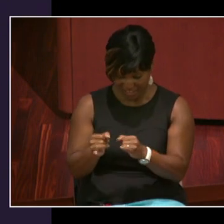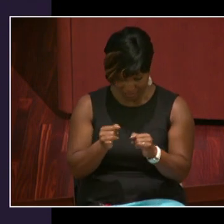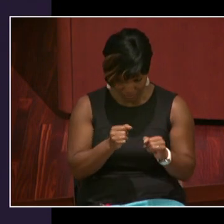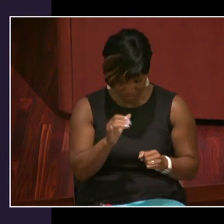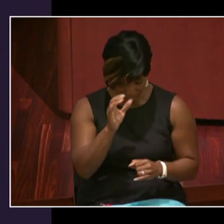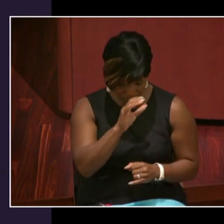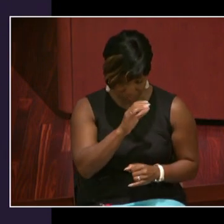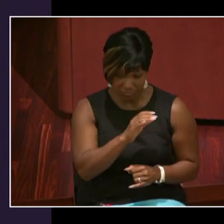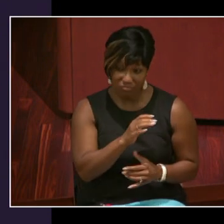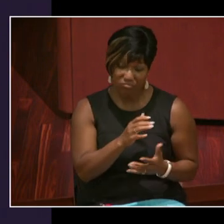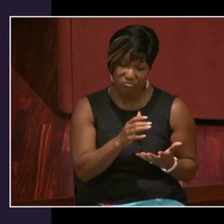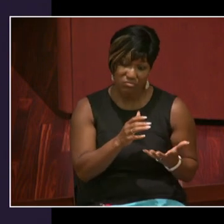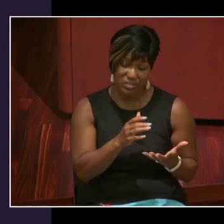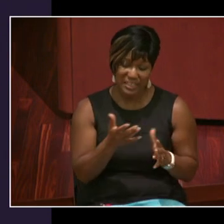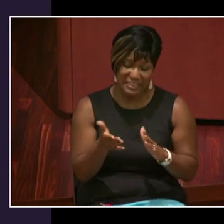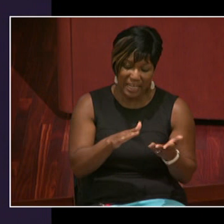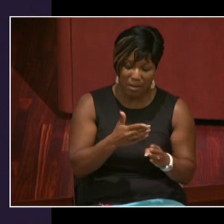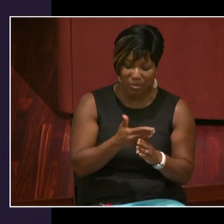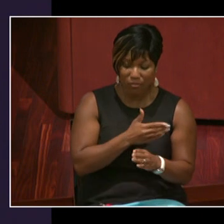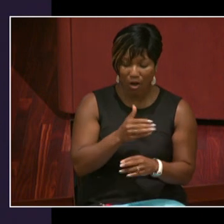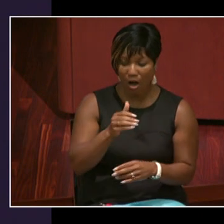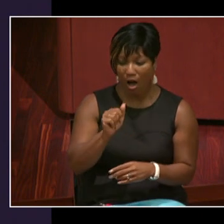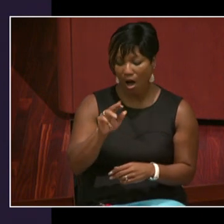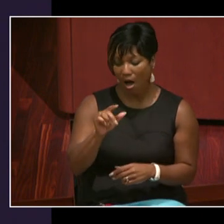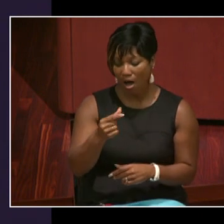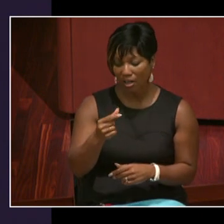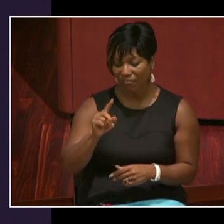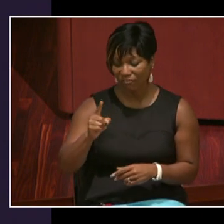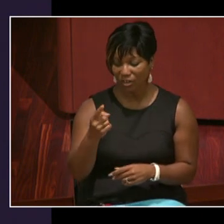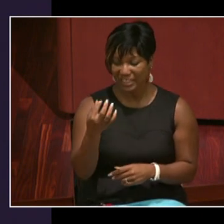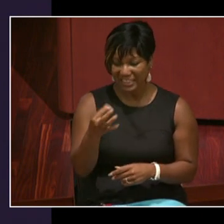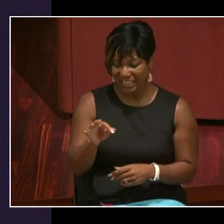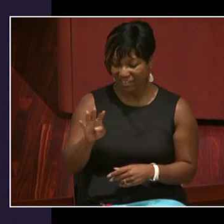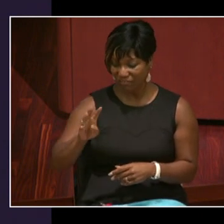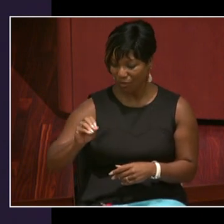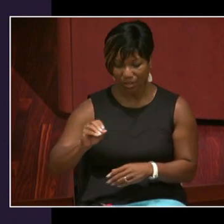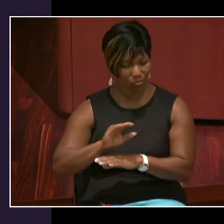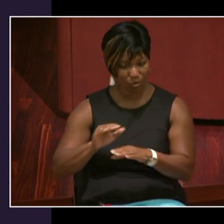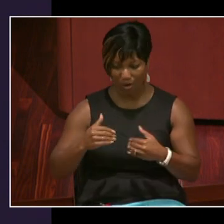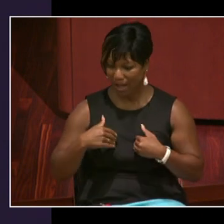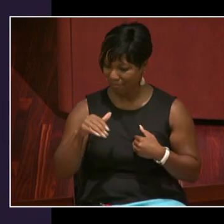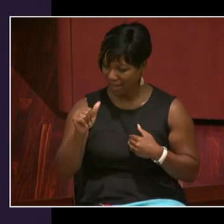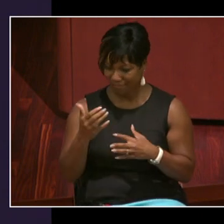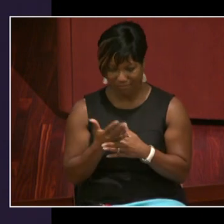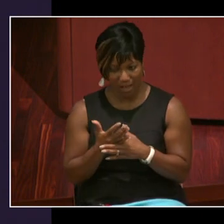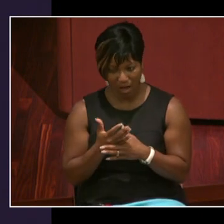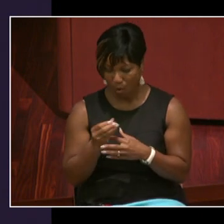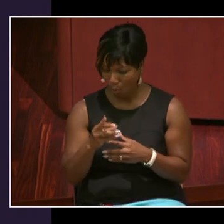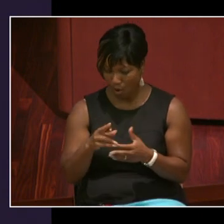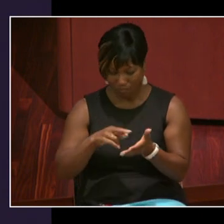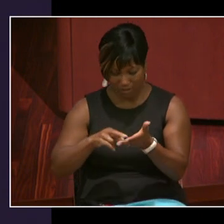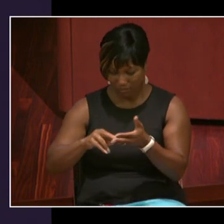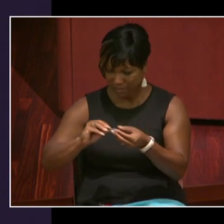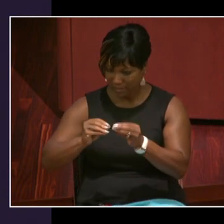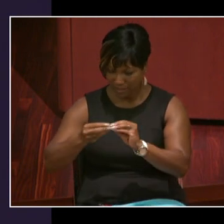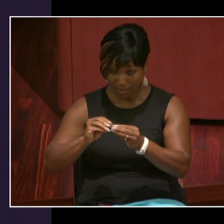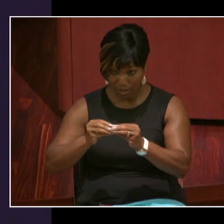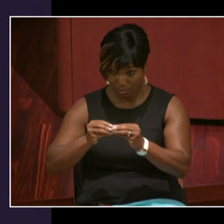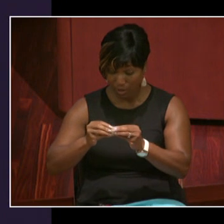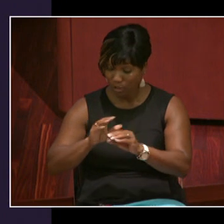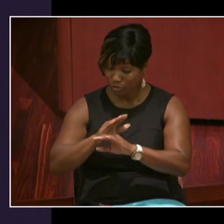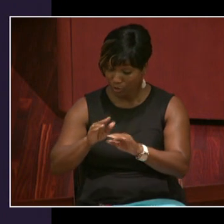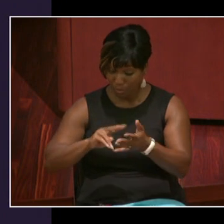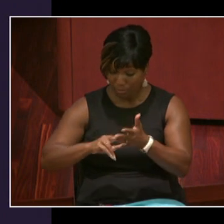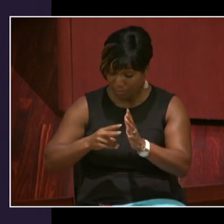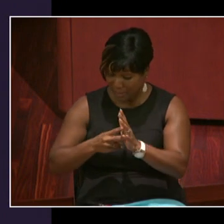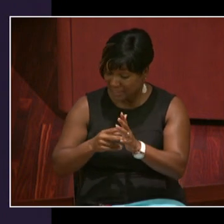seeking died before August 1st of 1940, they will not have an A file or an alien registration number. That doesn't mean that there aren't other